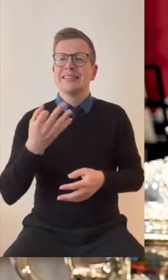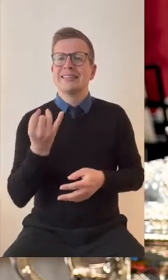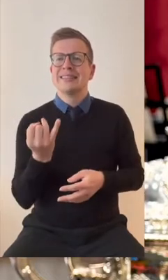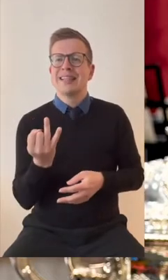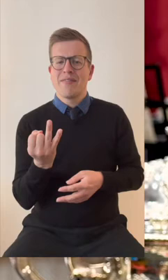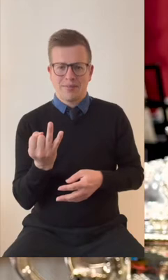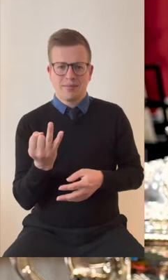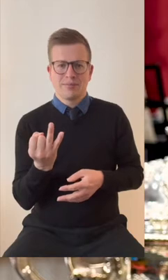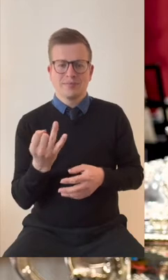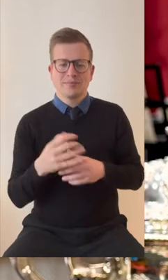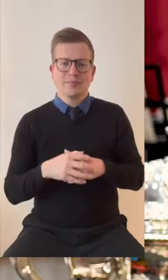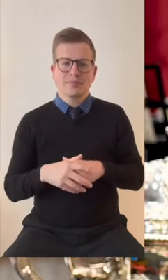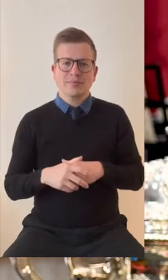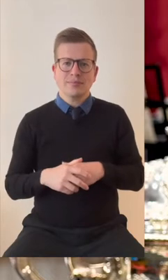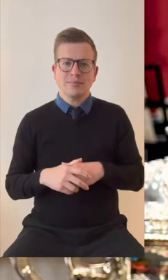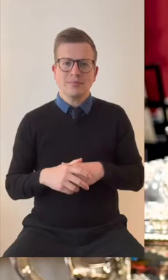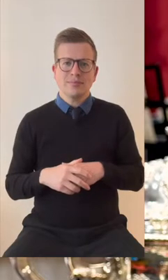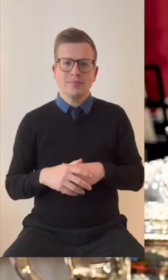1987,